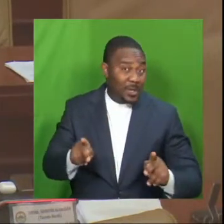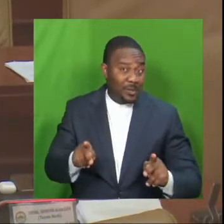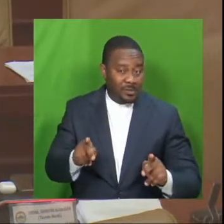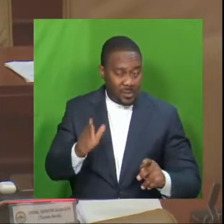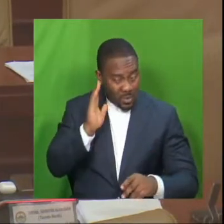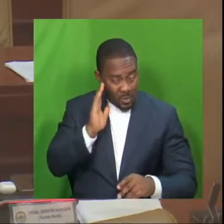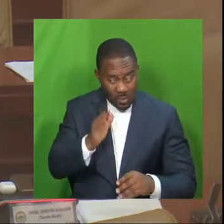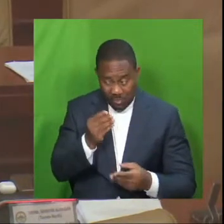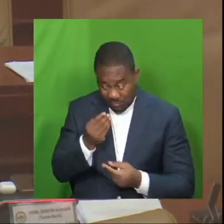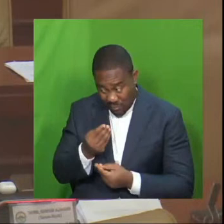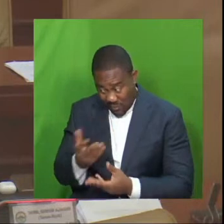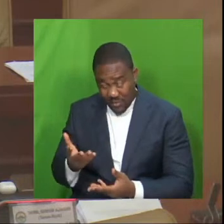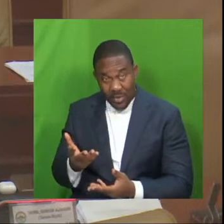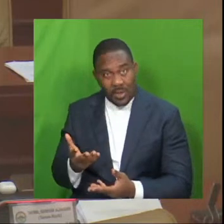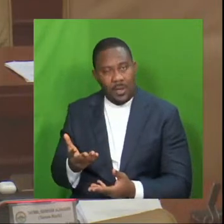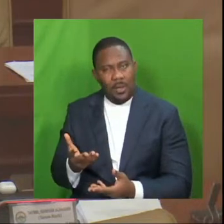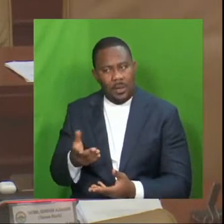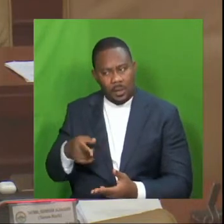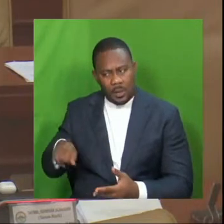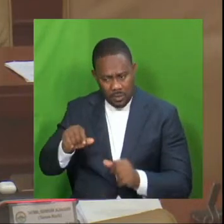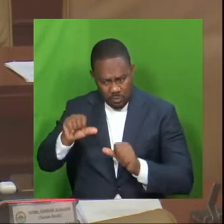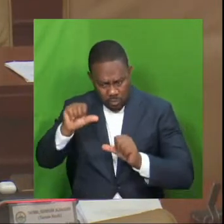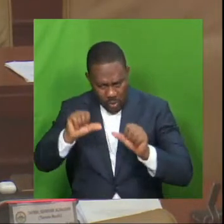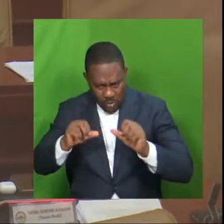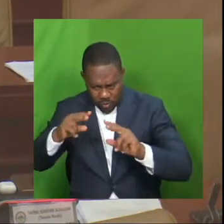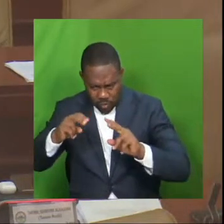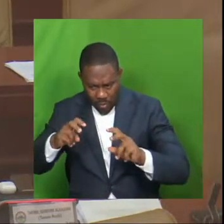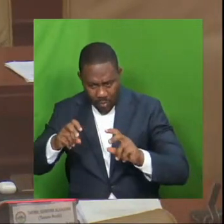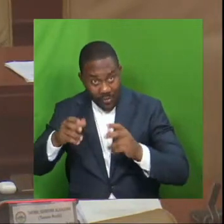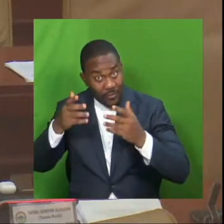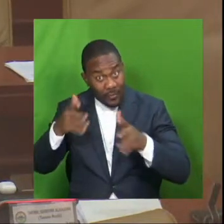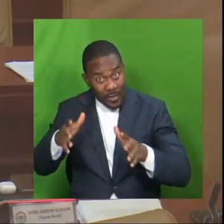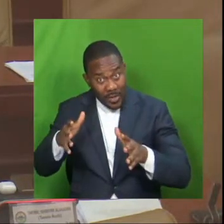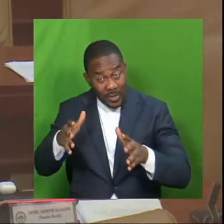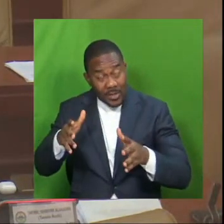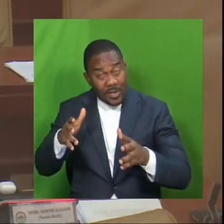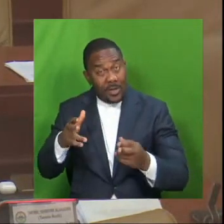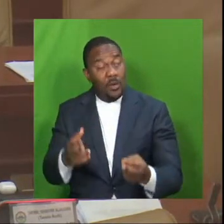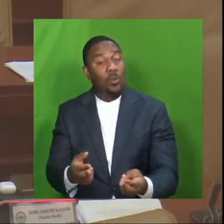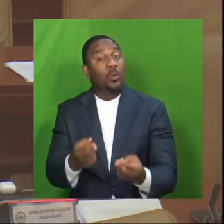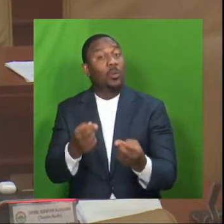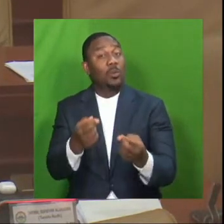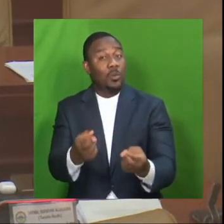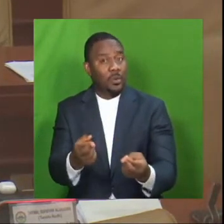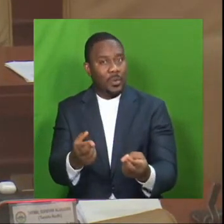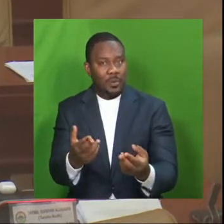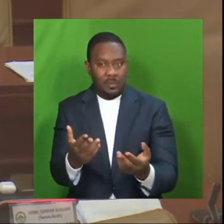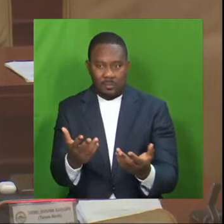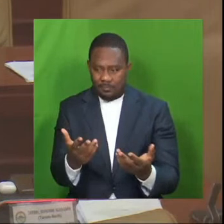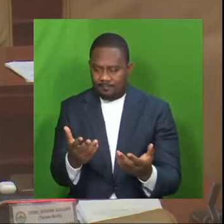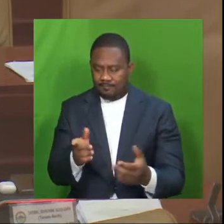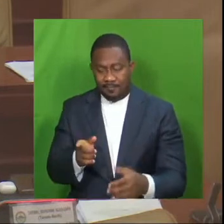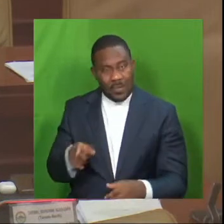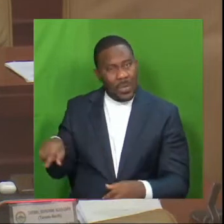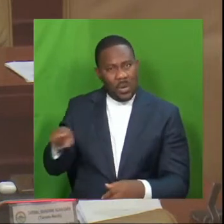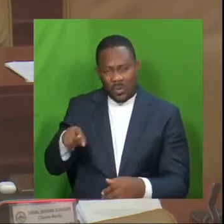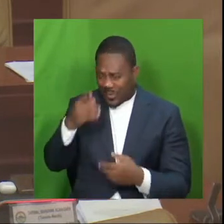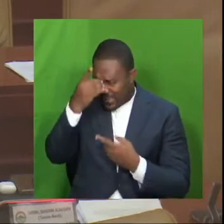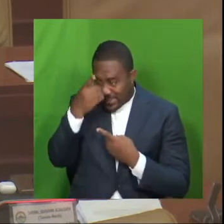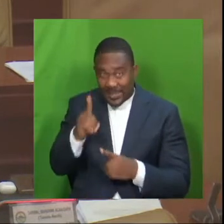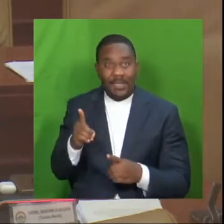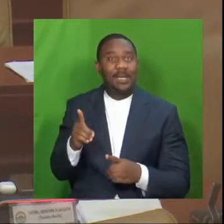to it, and to recommend to the House such action as the committee may